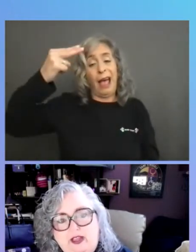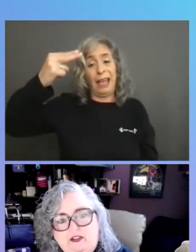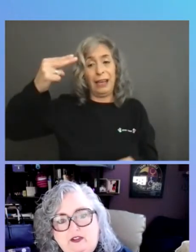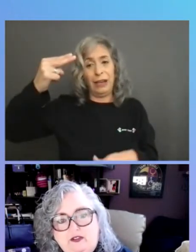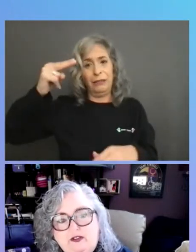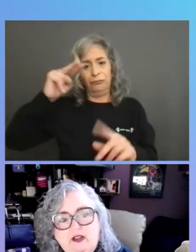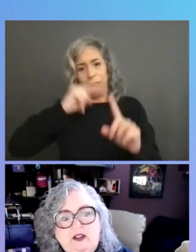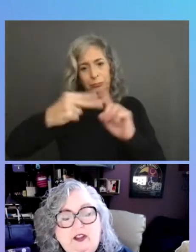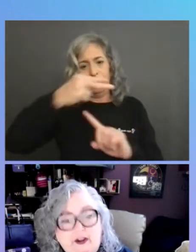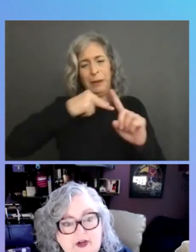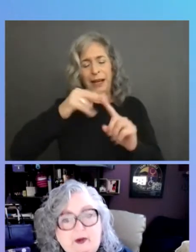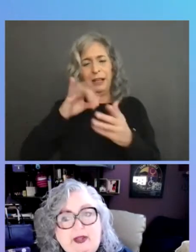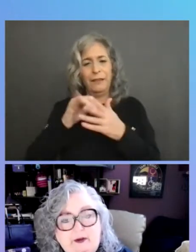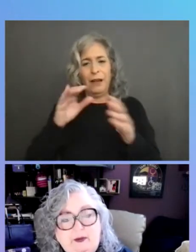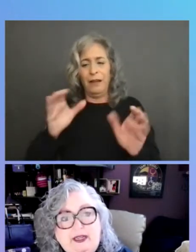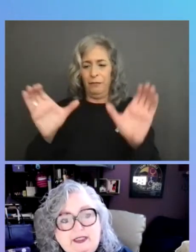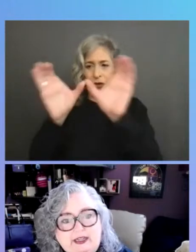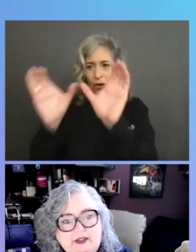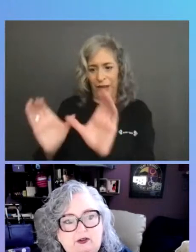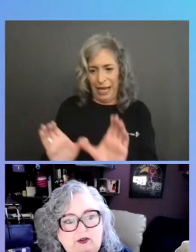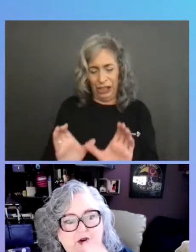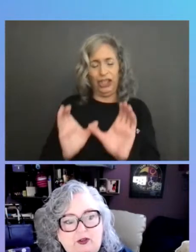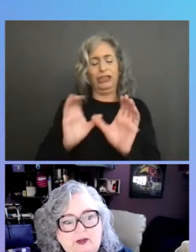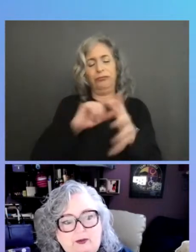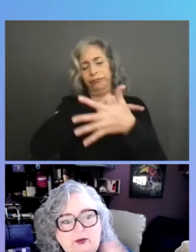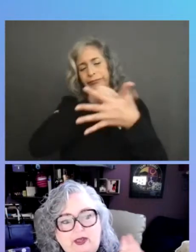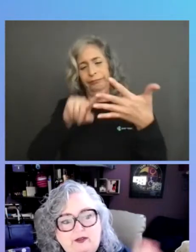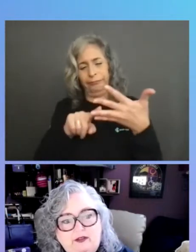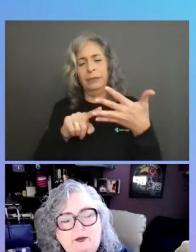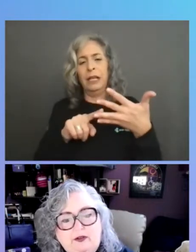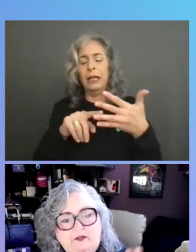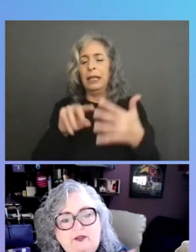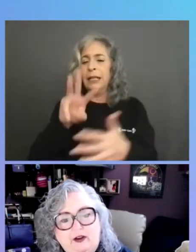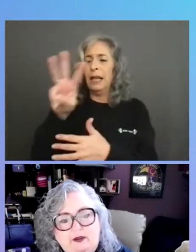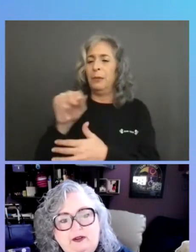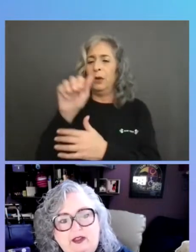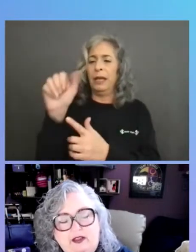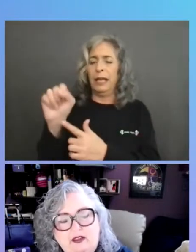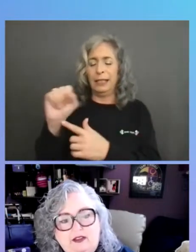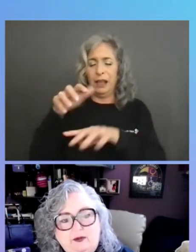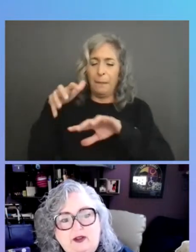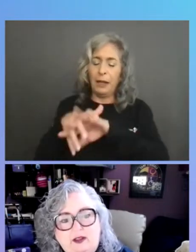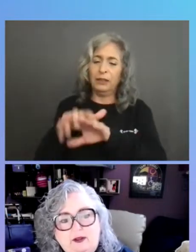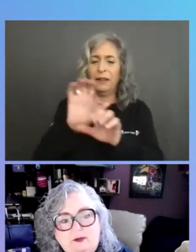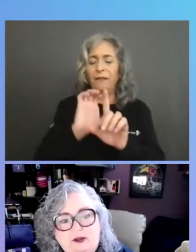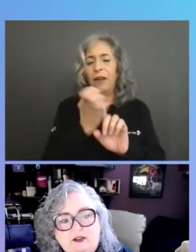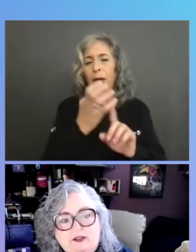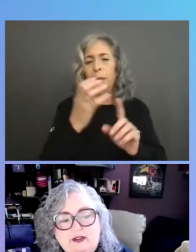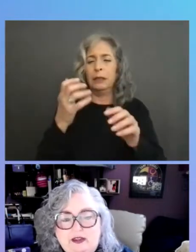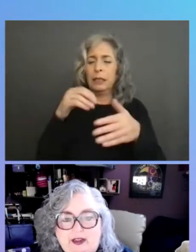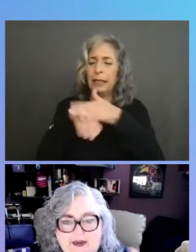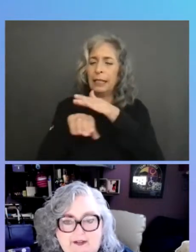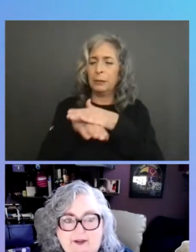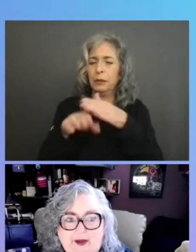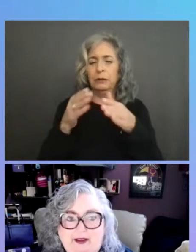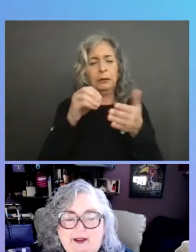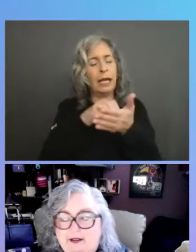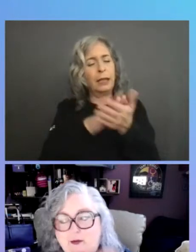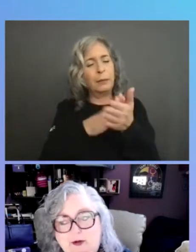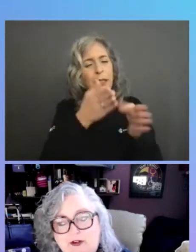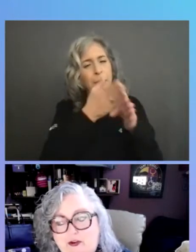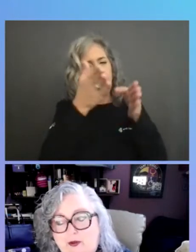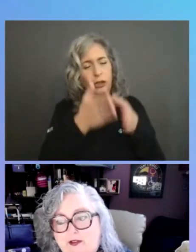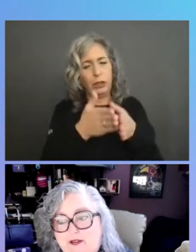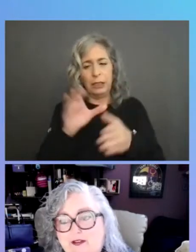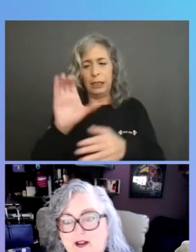different certifications. The intermediate technical are the WAS, the built environment, and the accessible document specialist. And CPAC